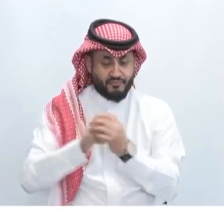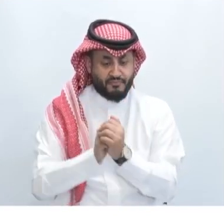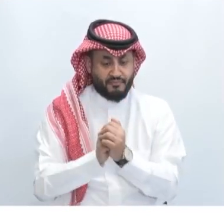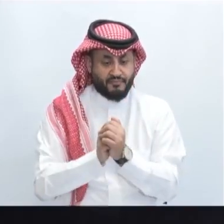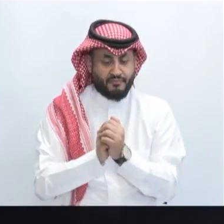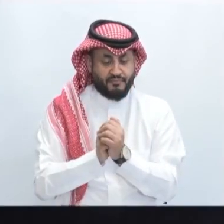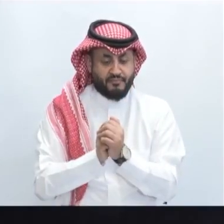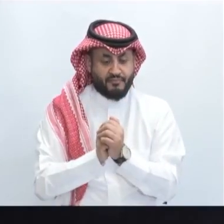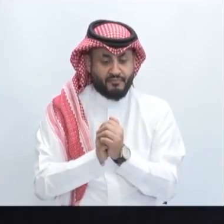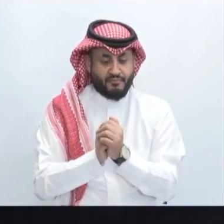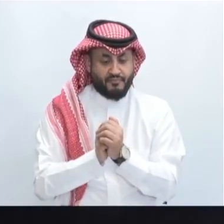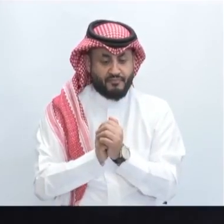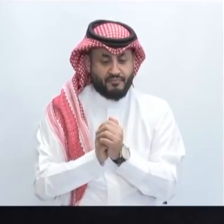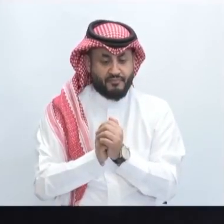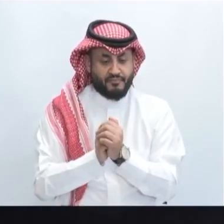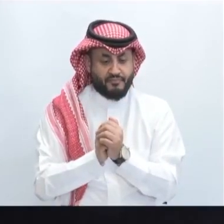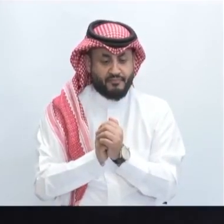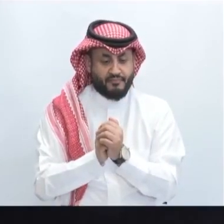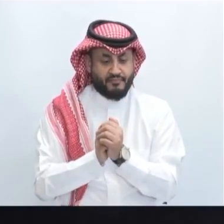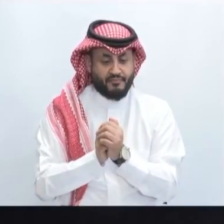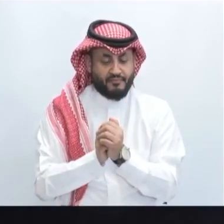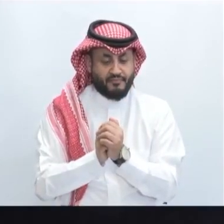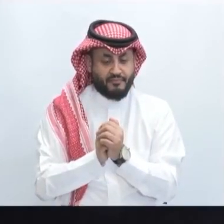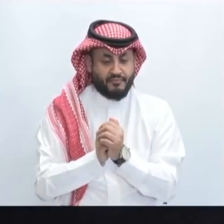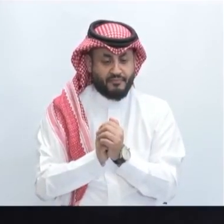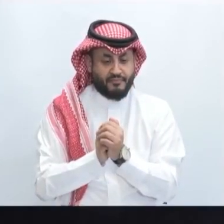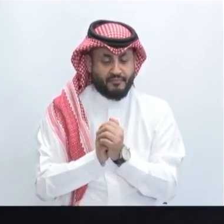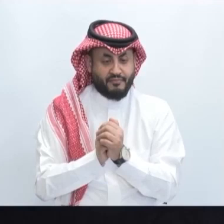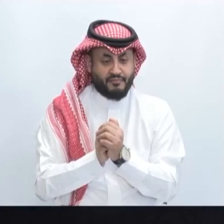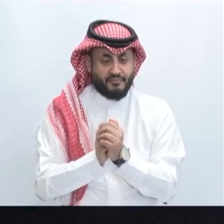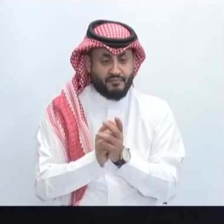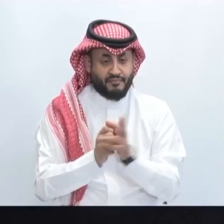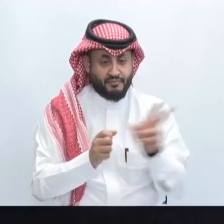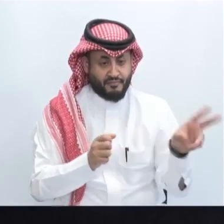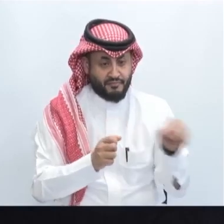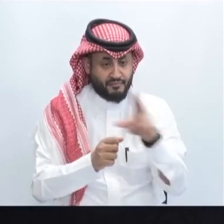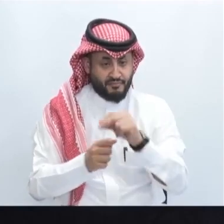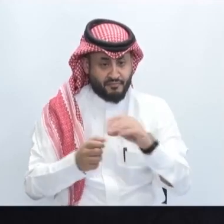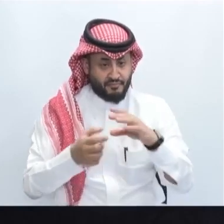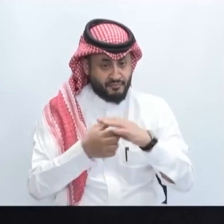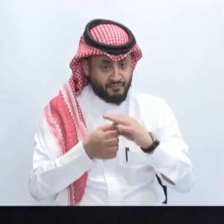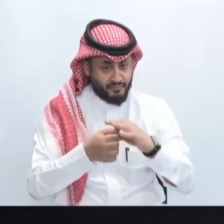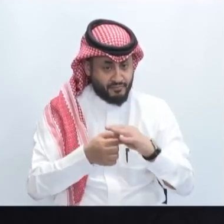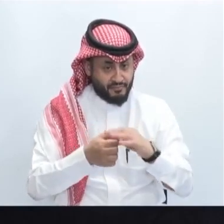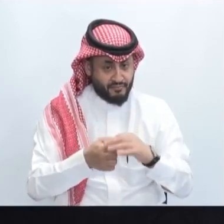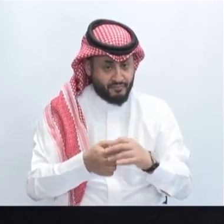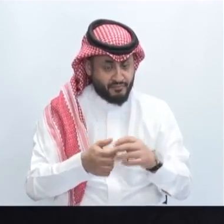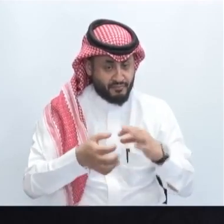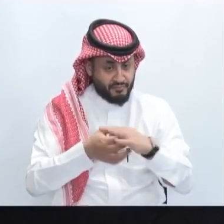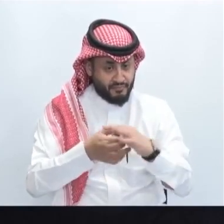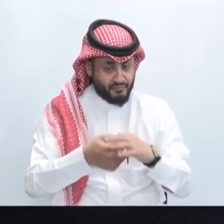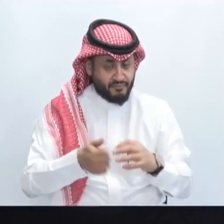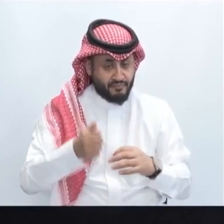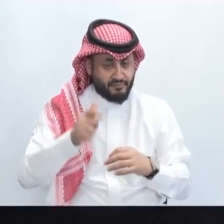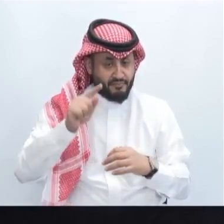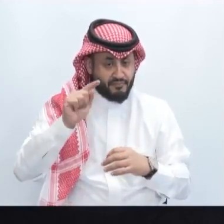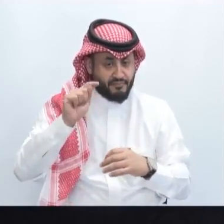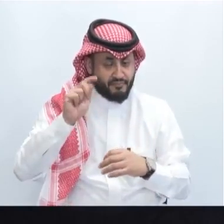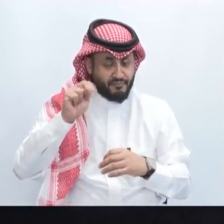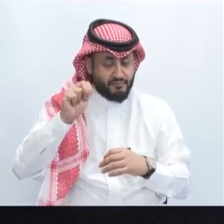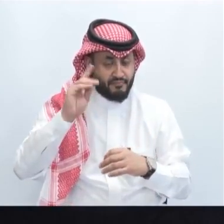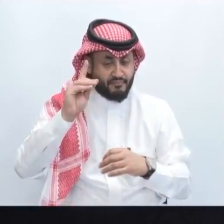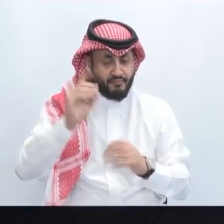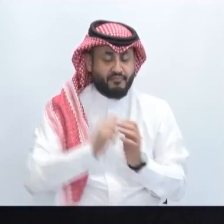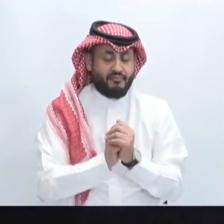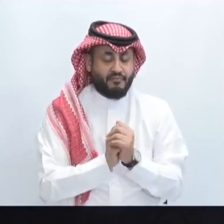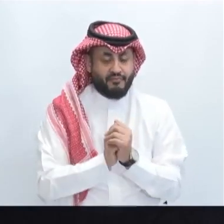And if I have one thing and I have the other, here in this case we would use the word and.